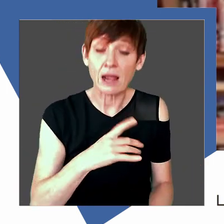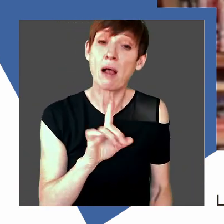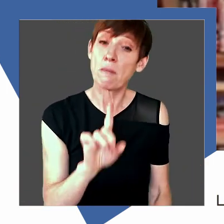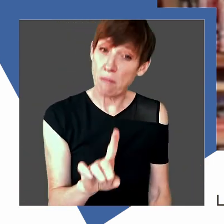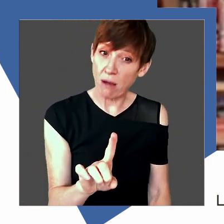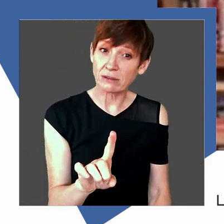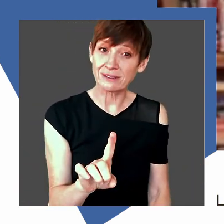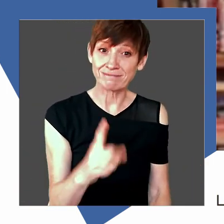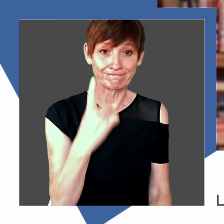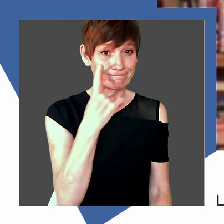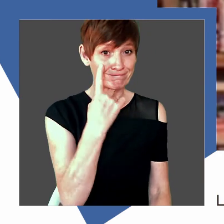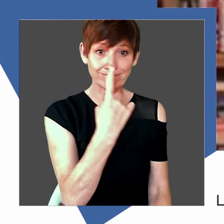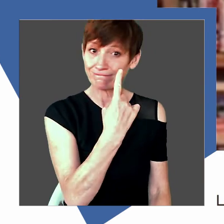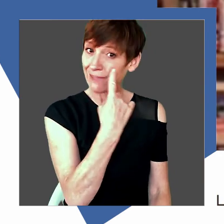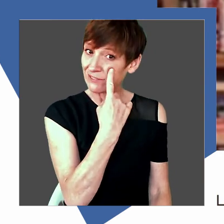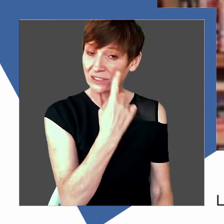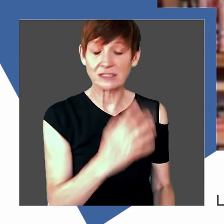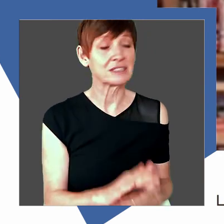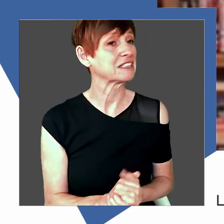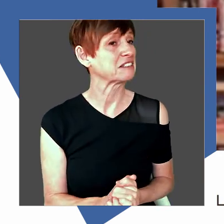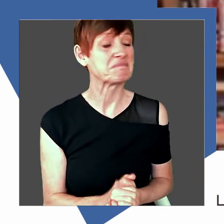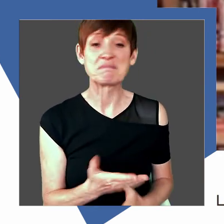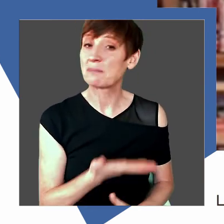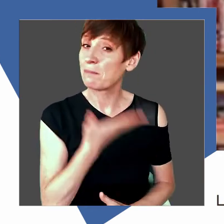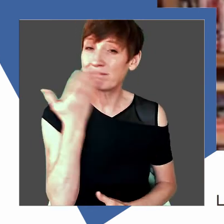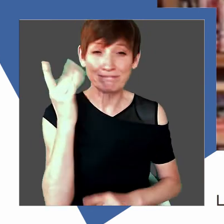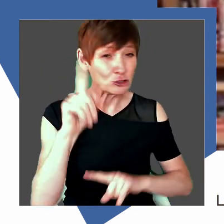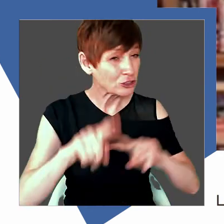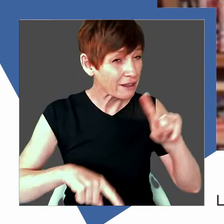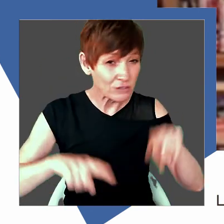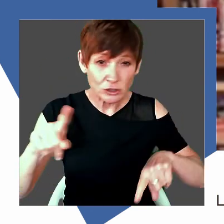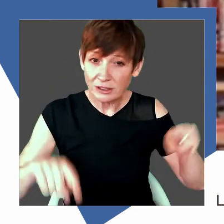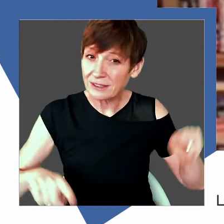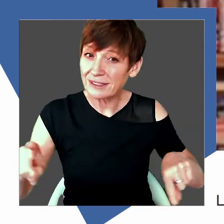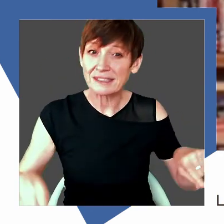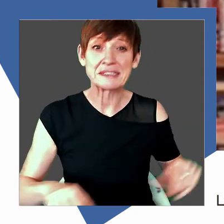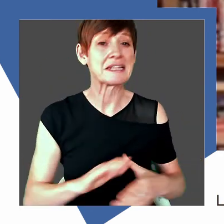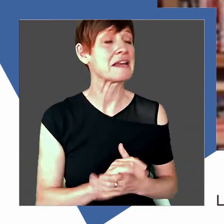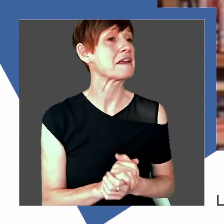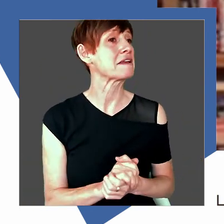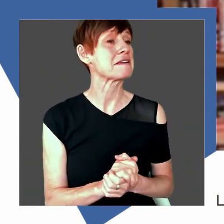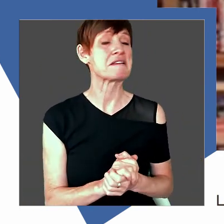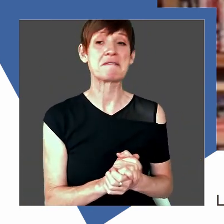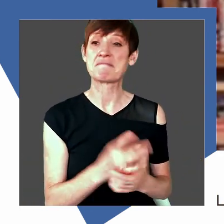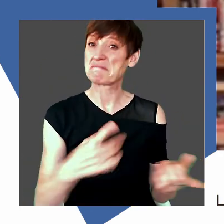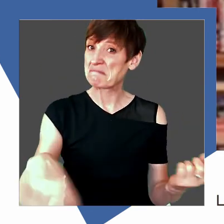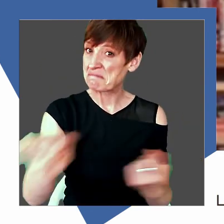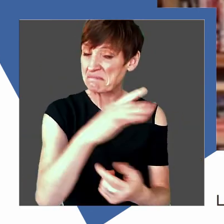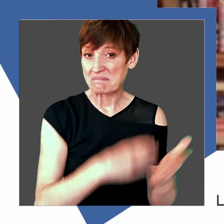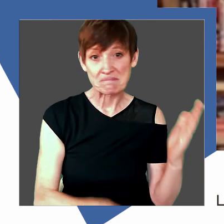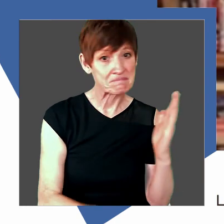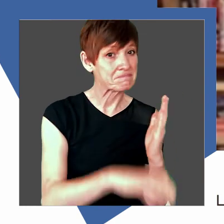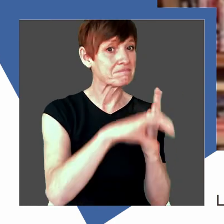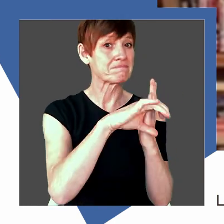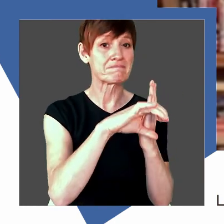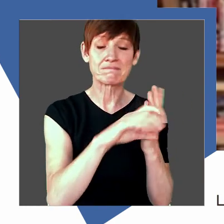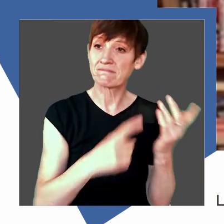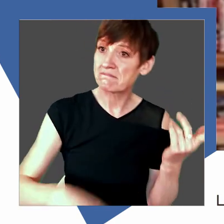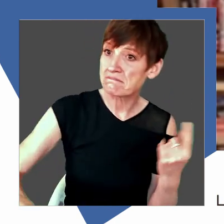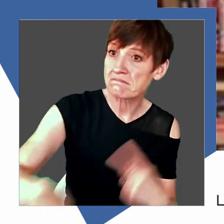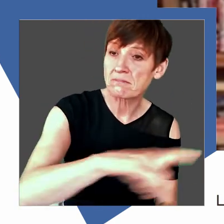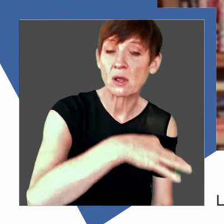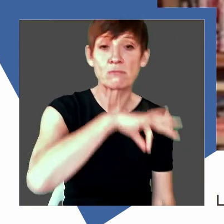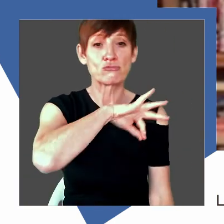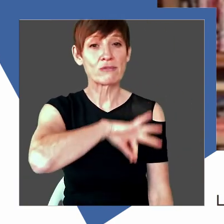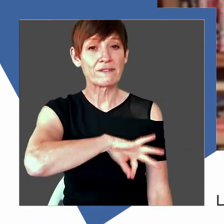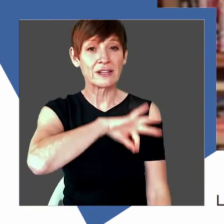an extreme lack of diversity. There is an extreme class problem, an extreme privilege problem. And it's the same people getting